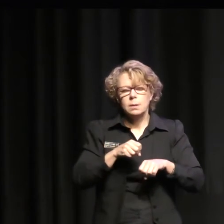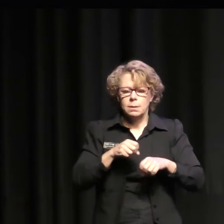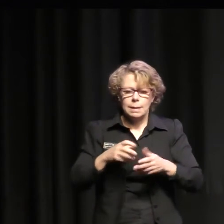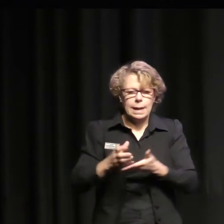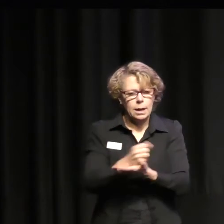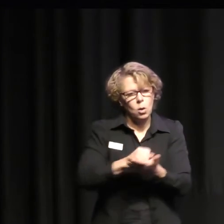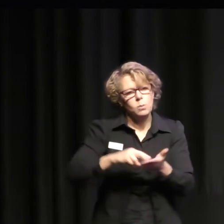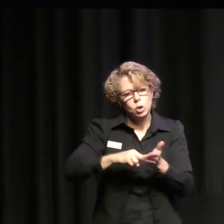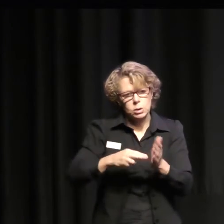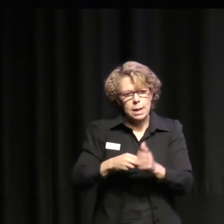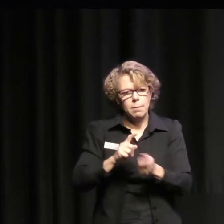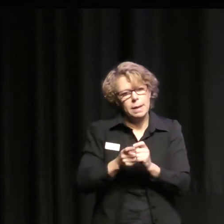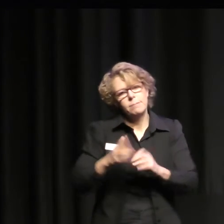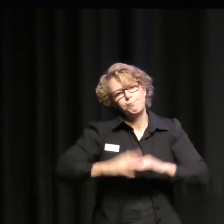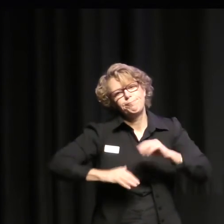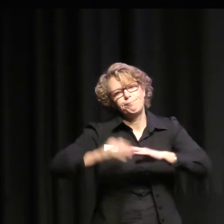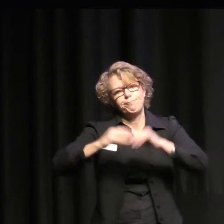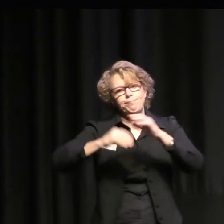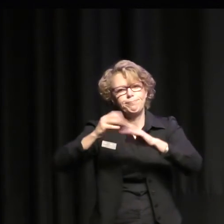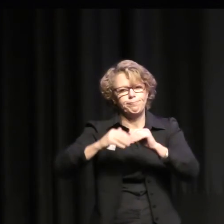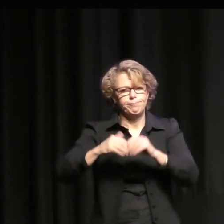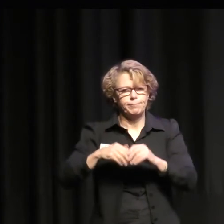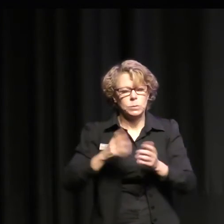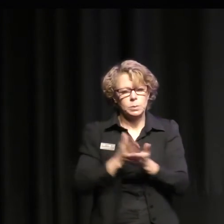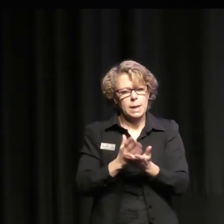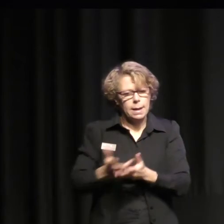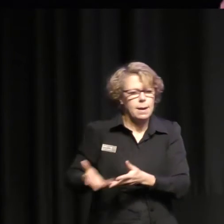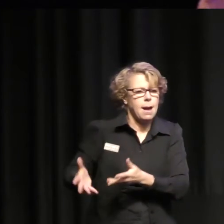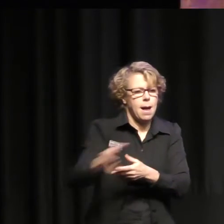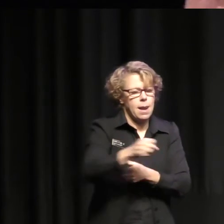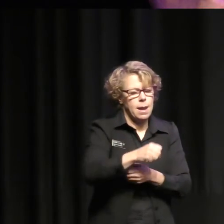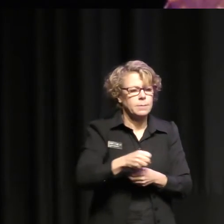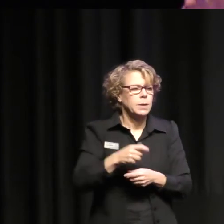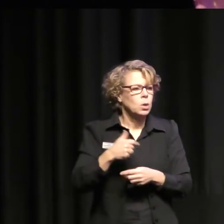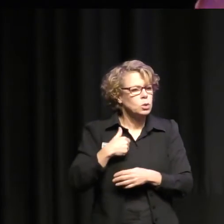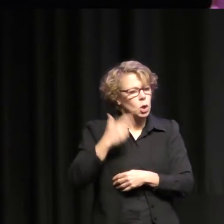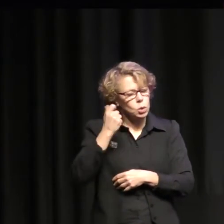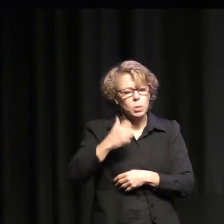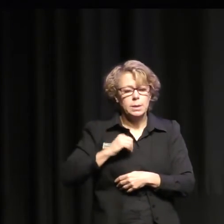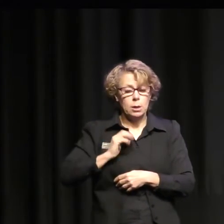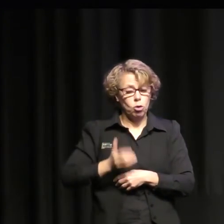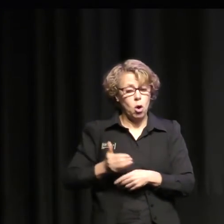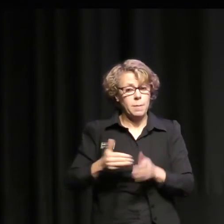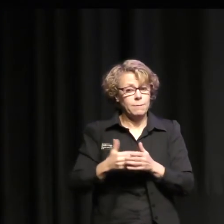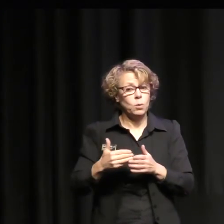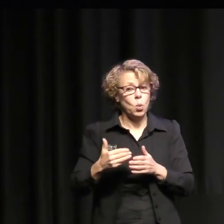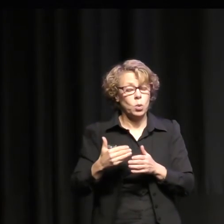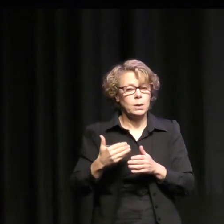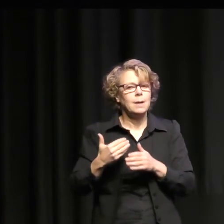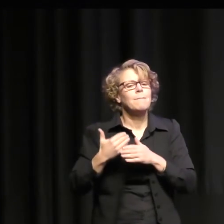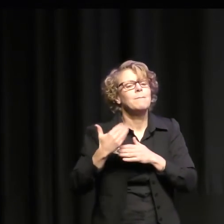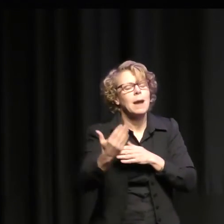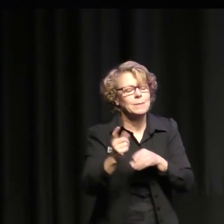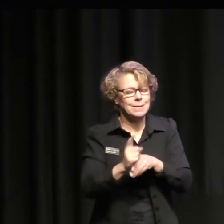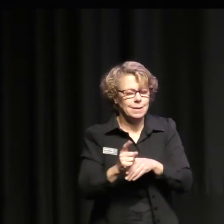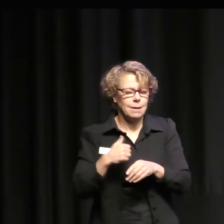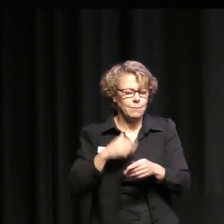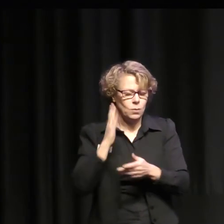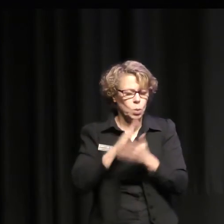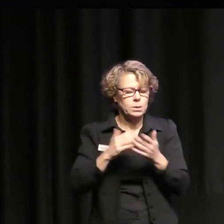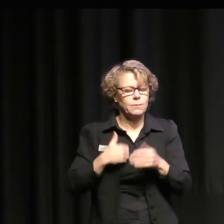was built. I don't think the lady of the future was such a wild